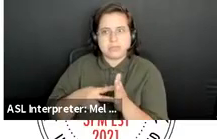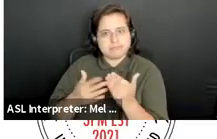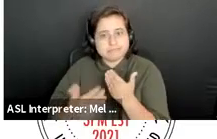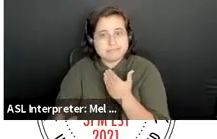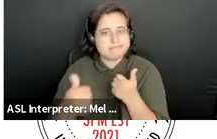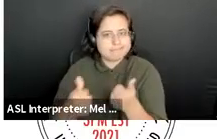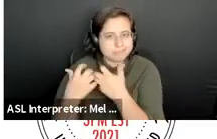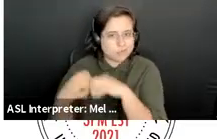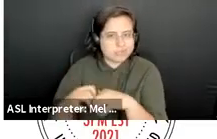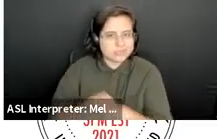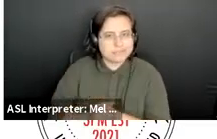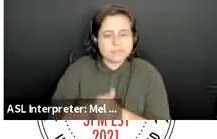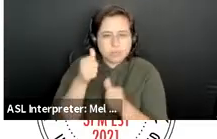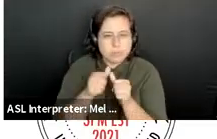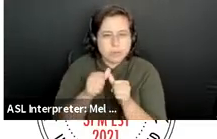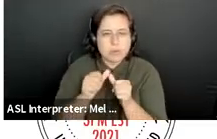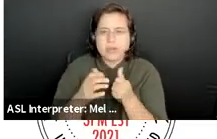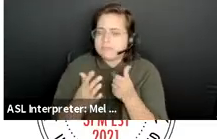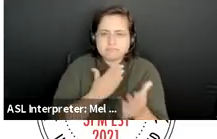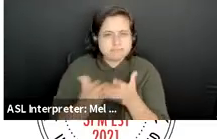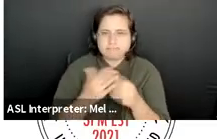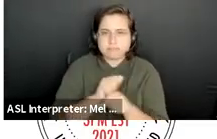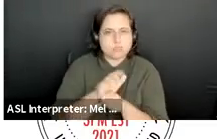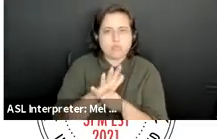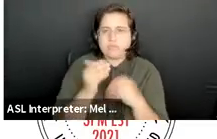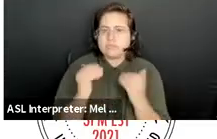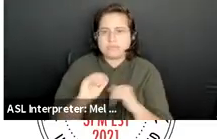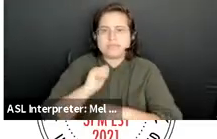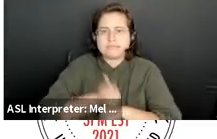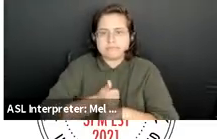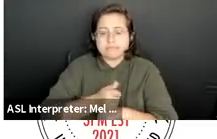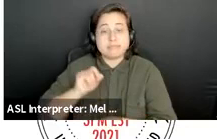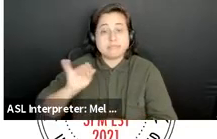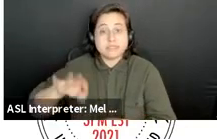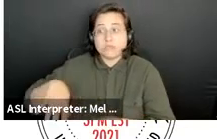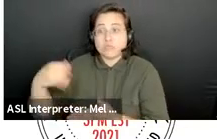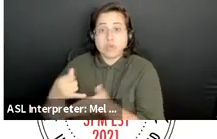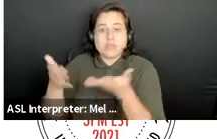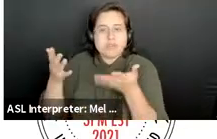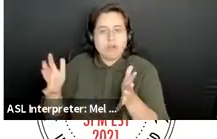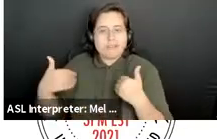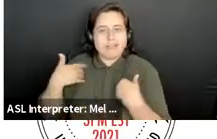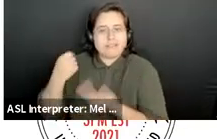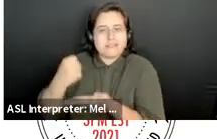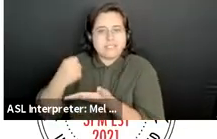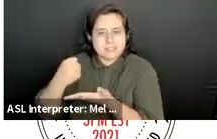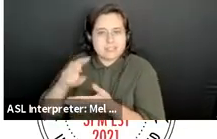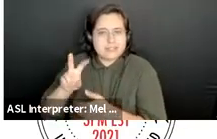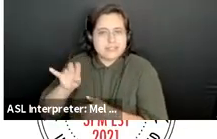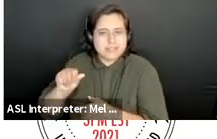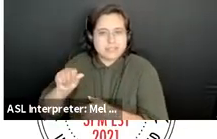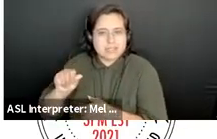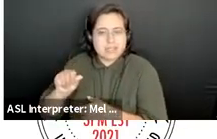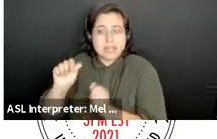works. Remember, even if the COVID travel restrictions remain in force, if your artist already has a valid visa, and can be in